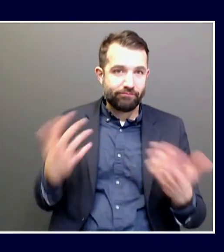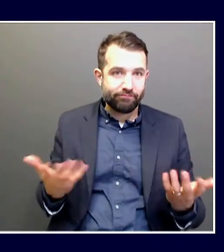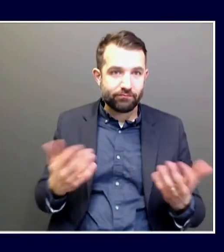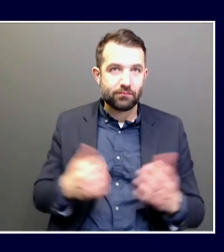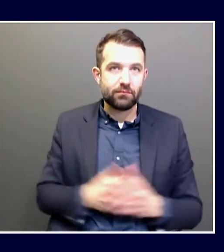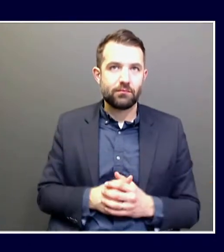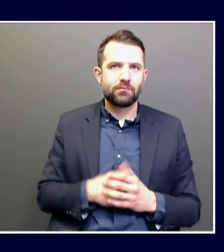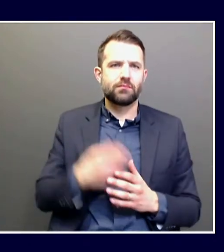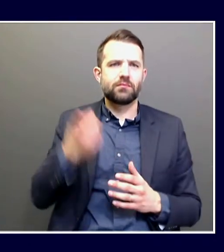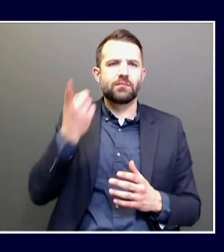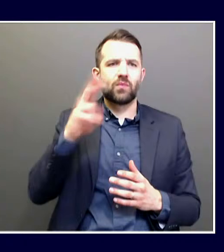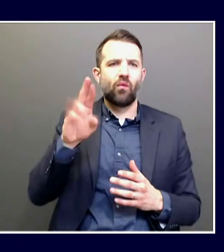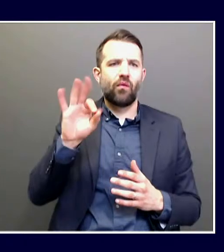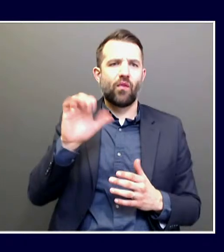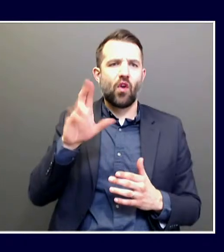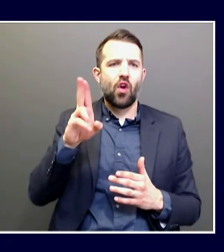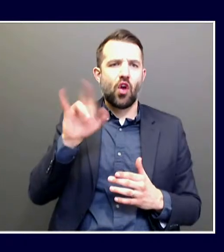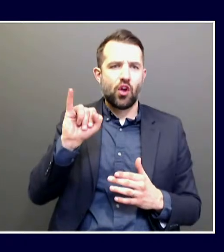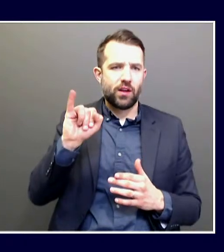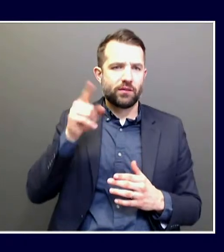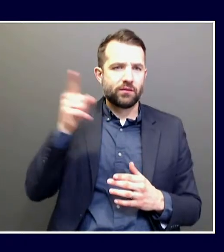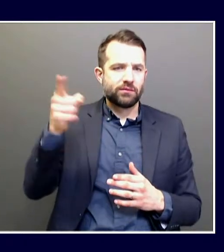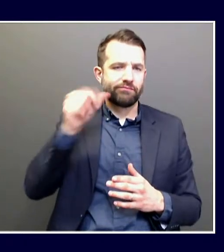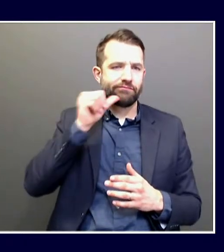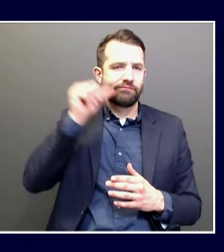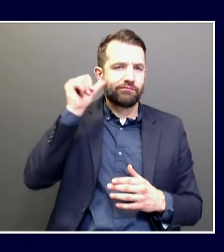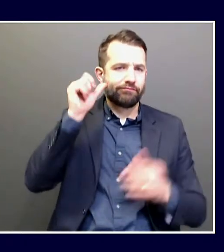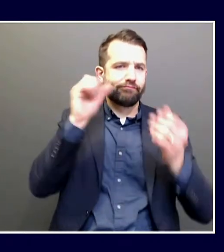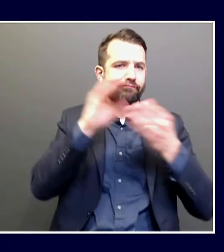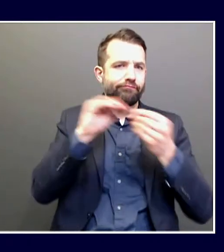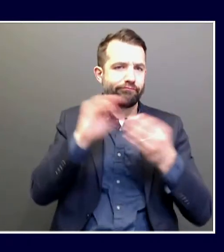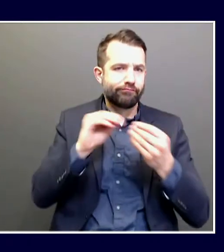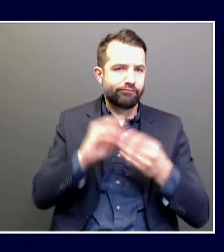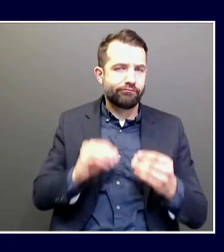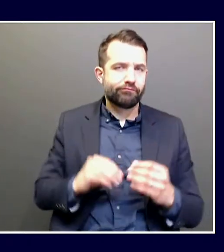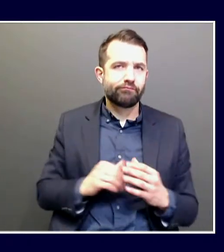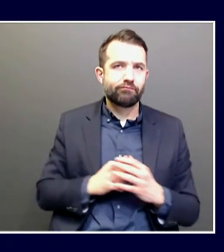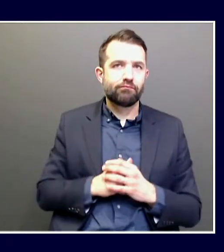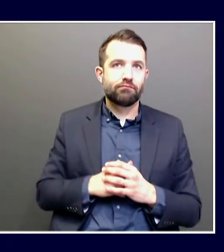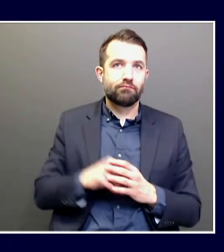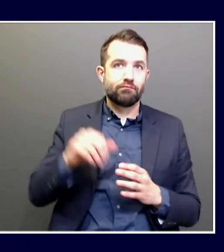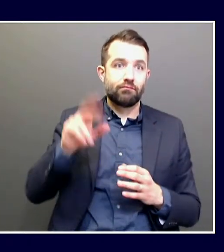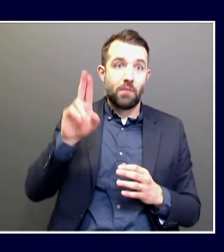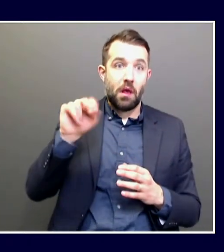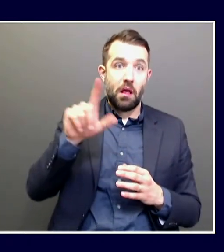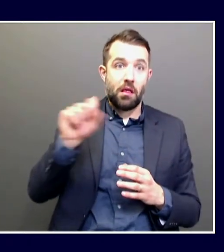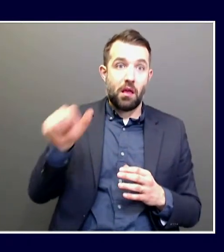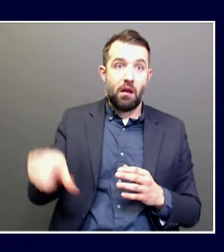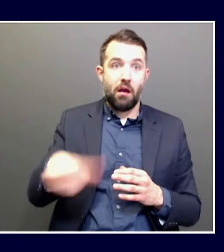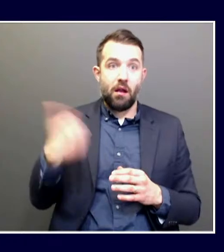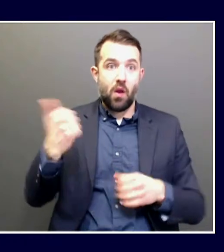the day before, that, unless another variant comes along that proves really vaccine resistant, that, Omicron